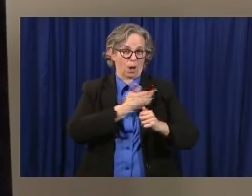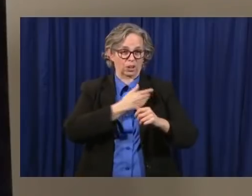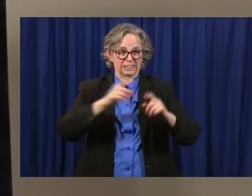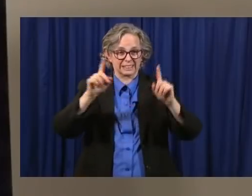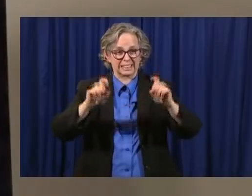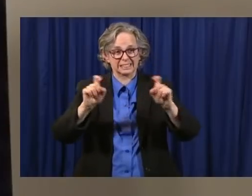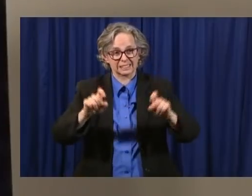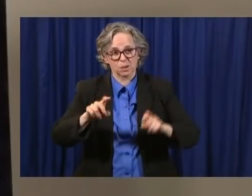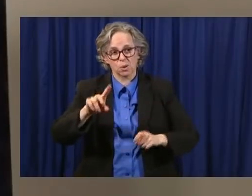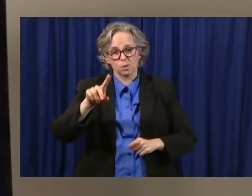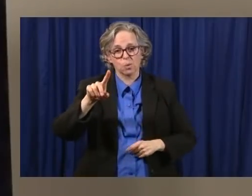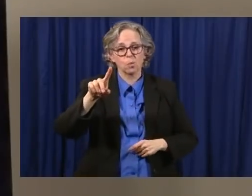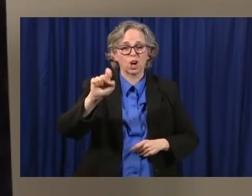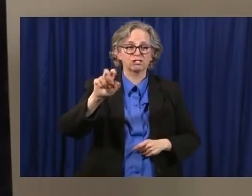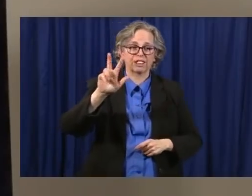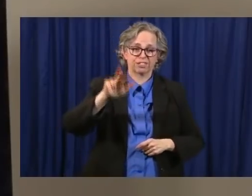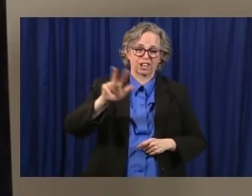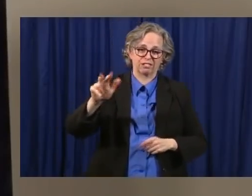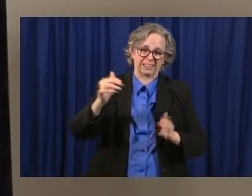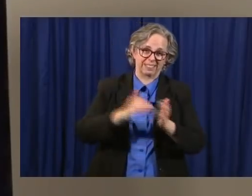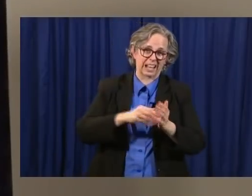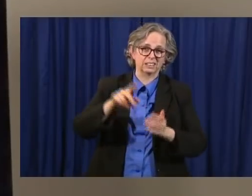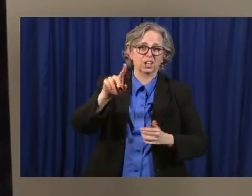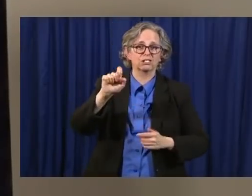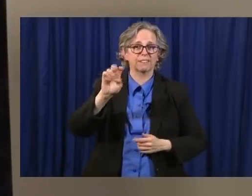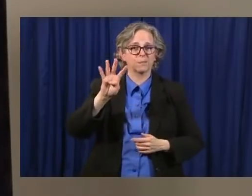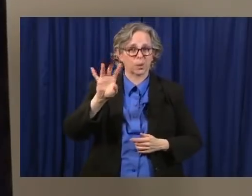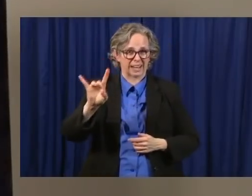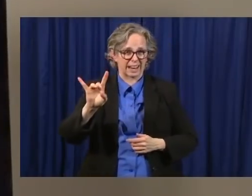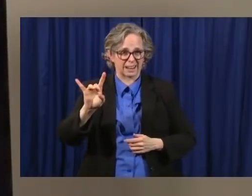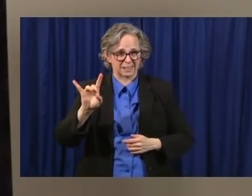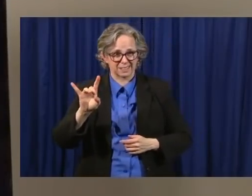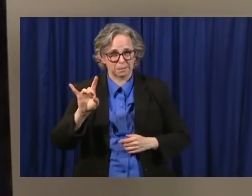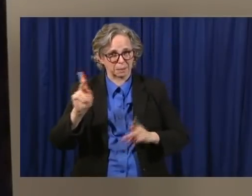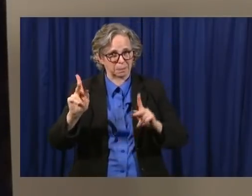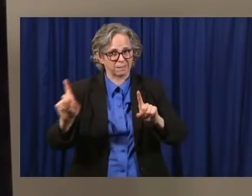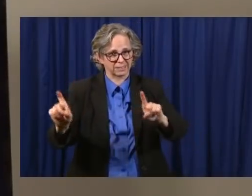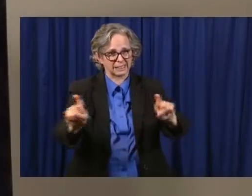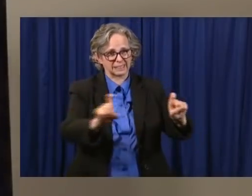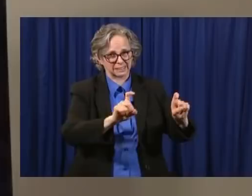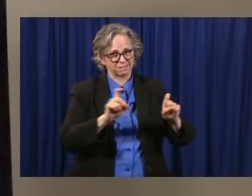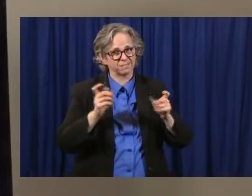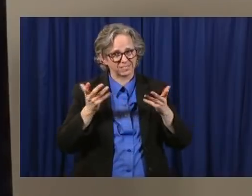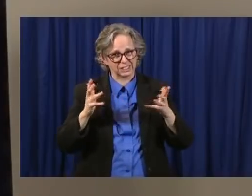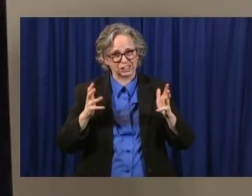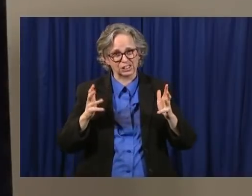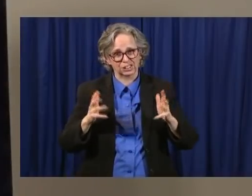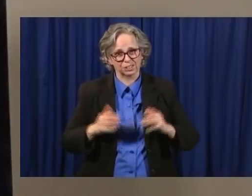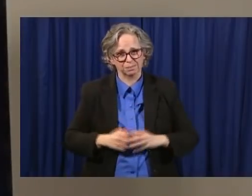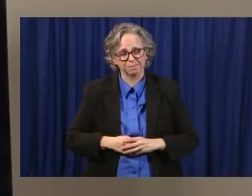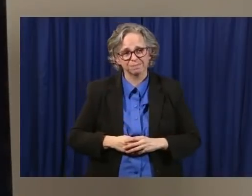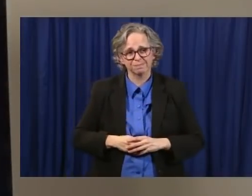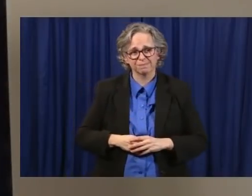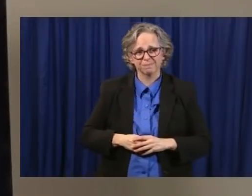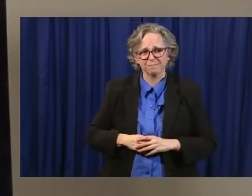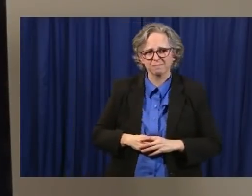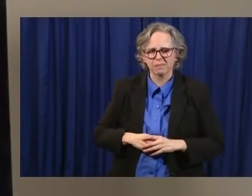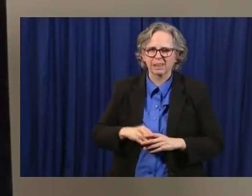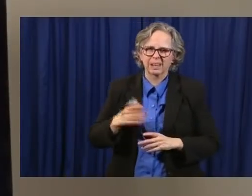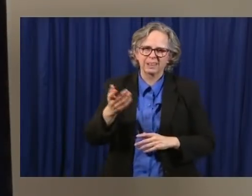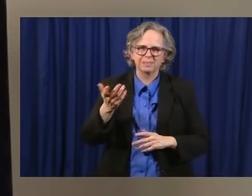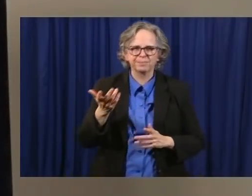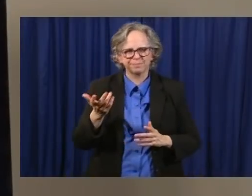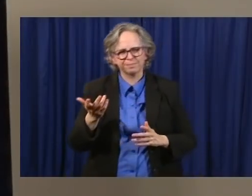133,000, sir, over that in Ohio. We are still seeing a slightly higher increase in